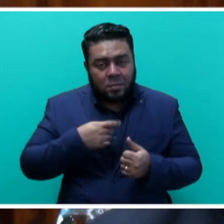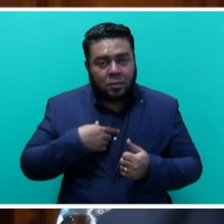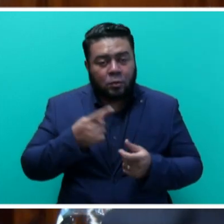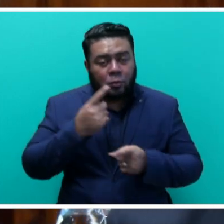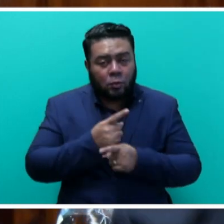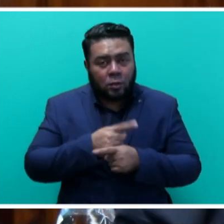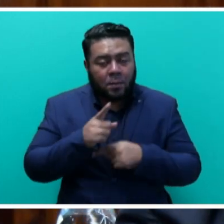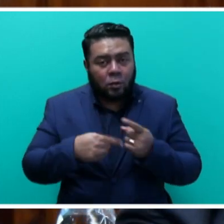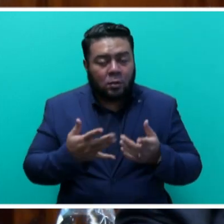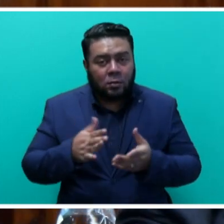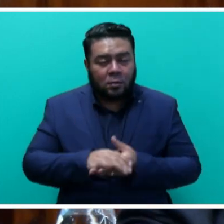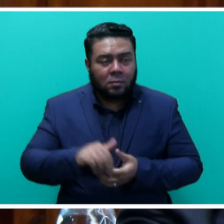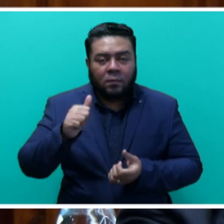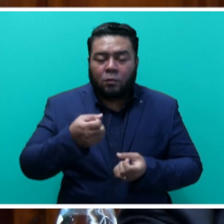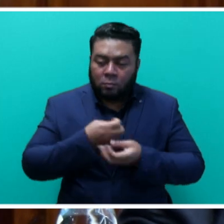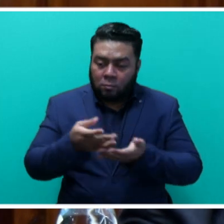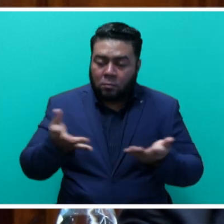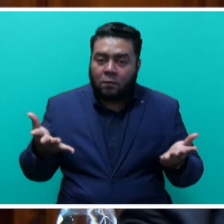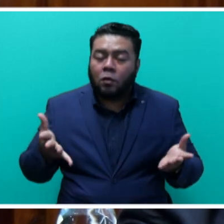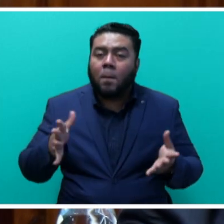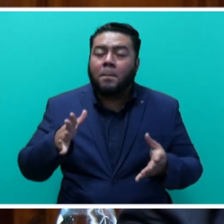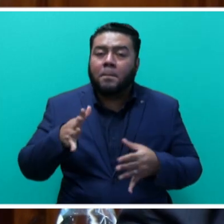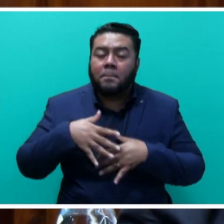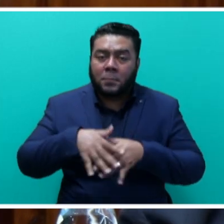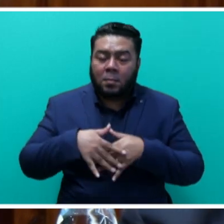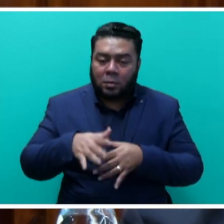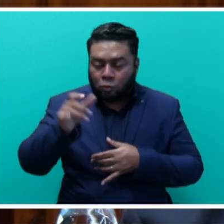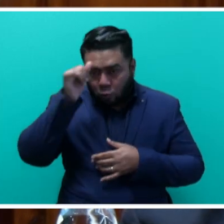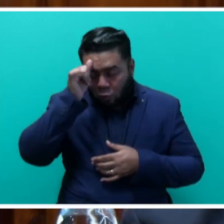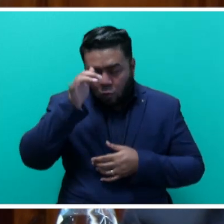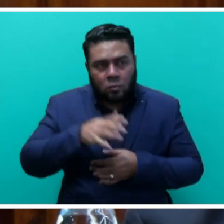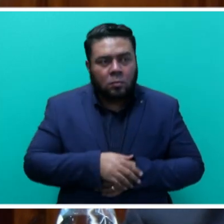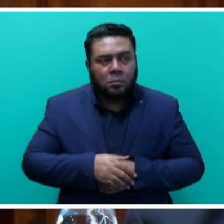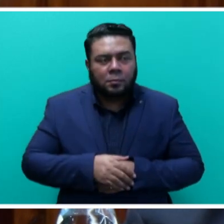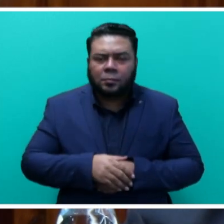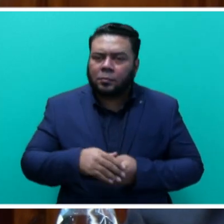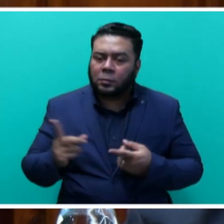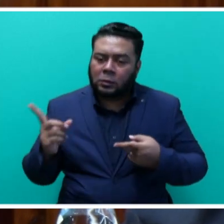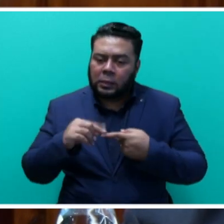element that is needed for dissemination for public consumption with regards to subsidies.